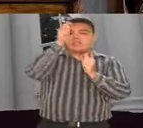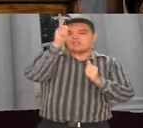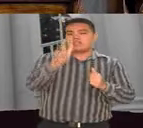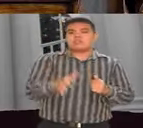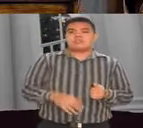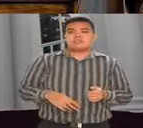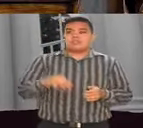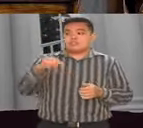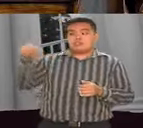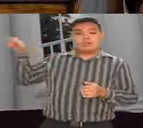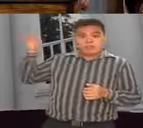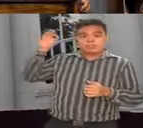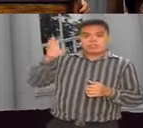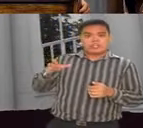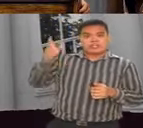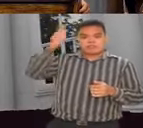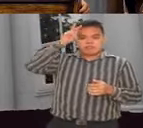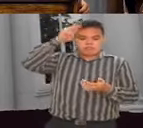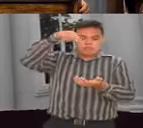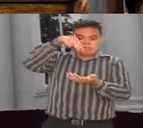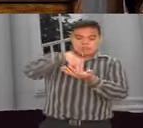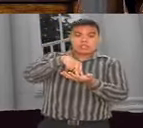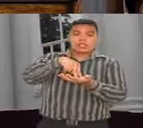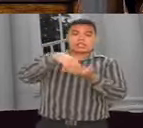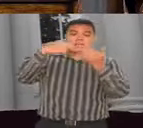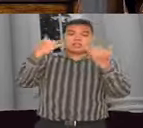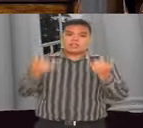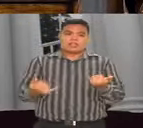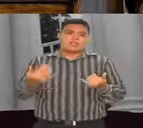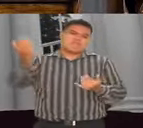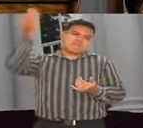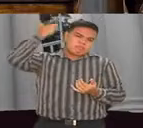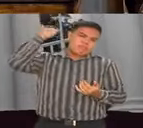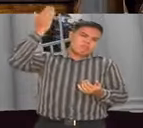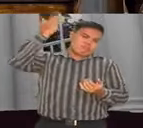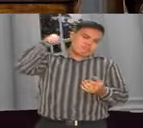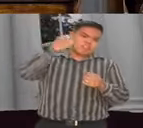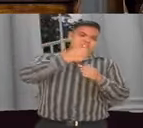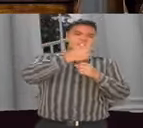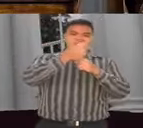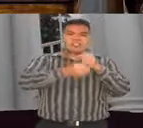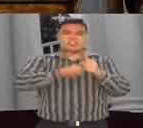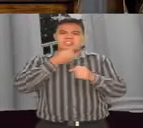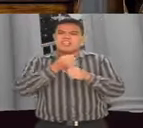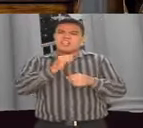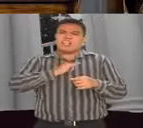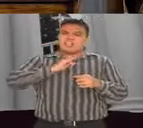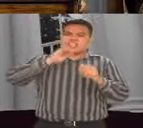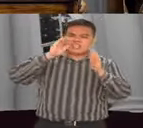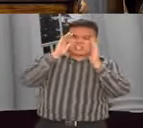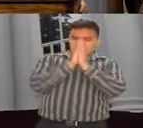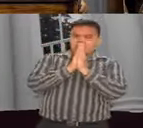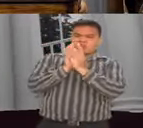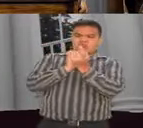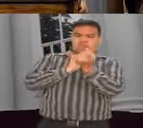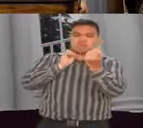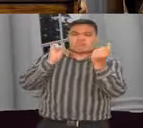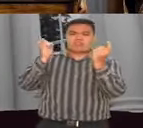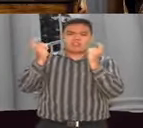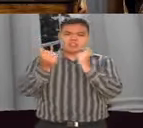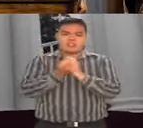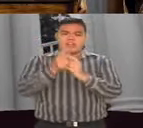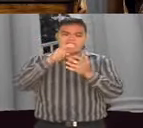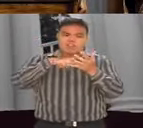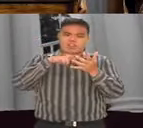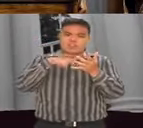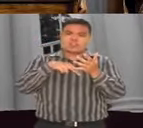You know why I stand before you here today? Because years ago, I asked the Lord for a verse to speak to